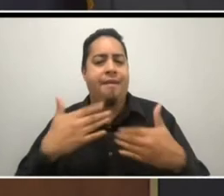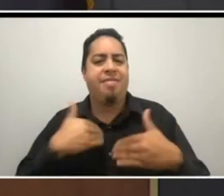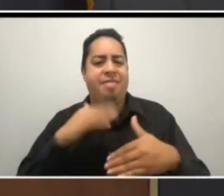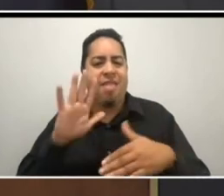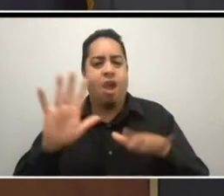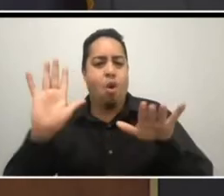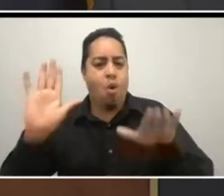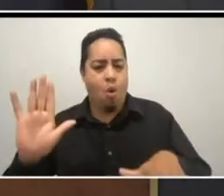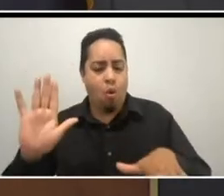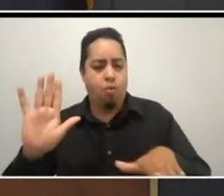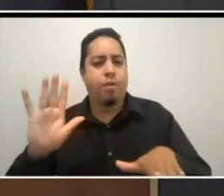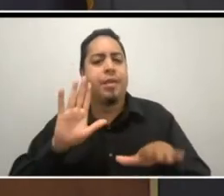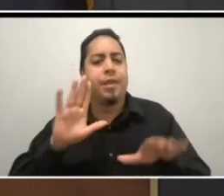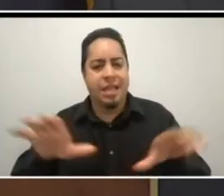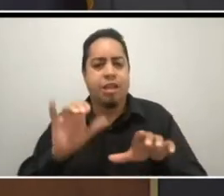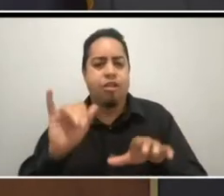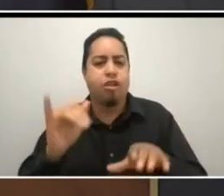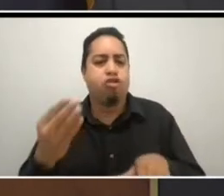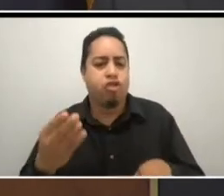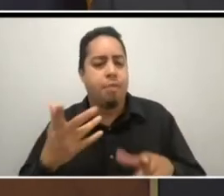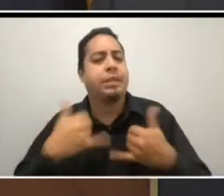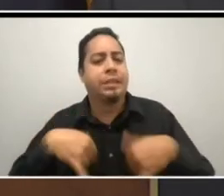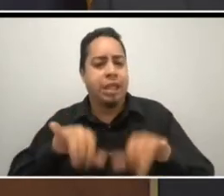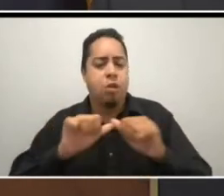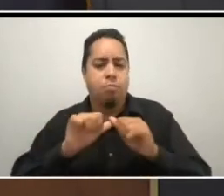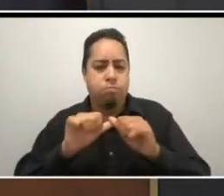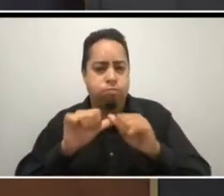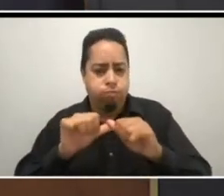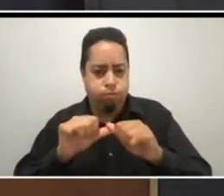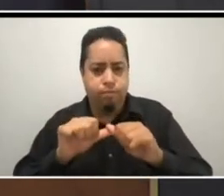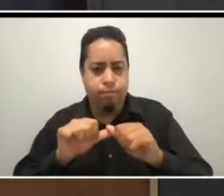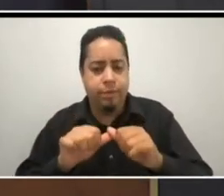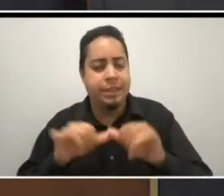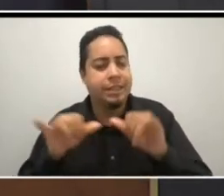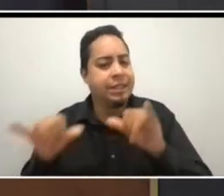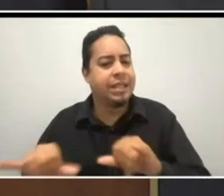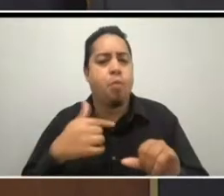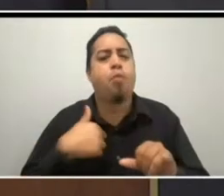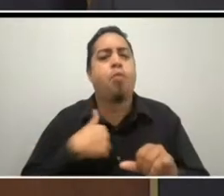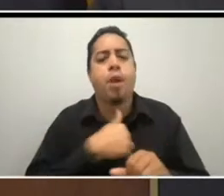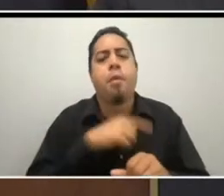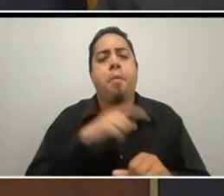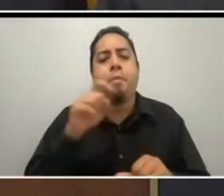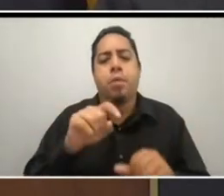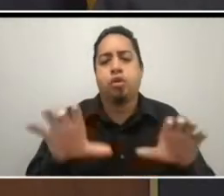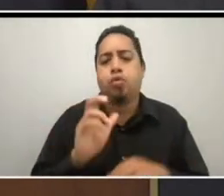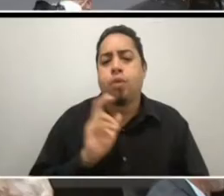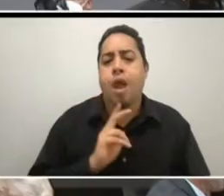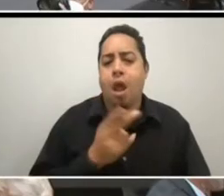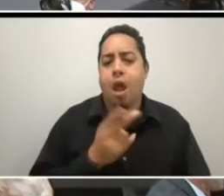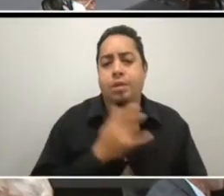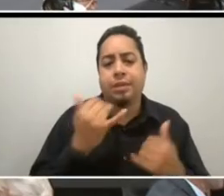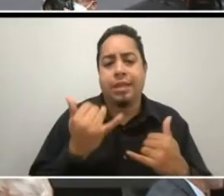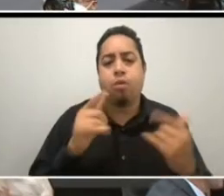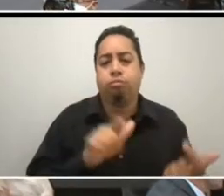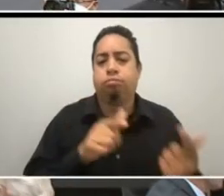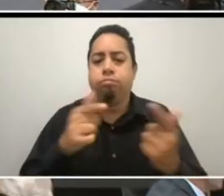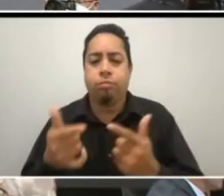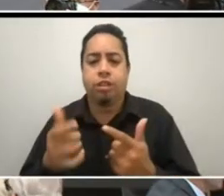did their jobs, as we must do ours. Thank you, Mr. Chairman, and I yield back.